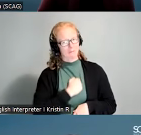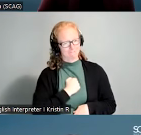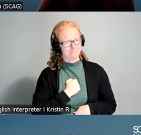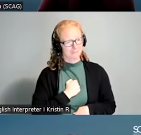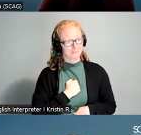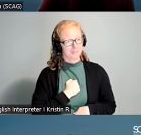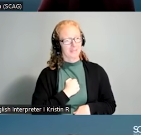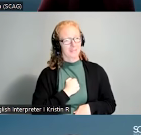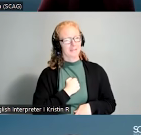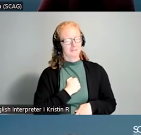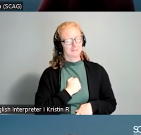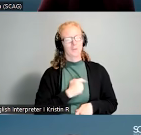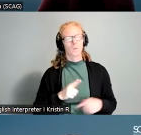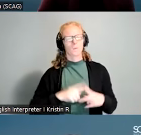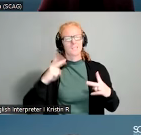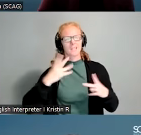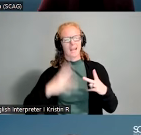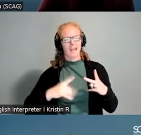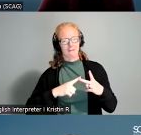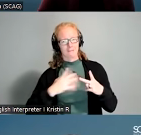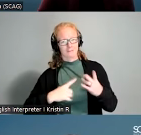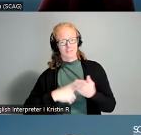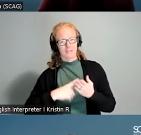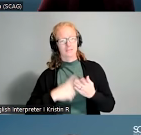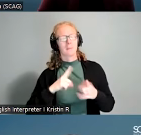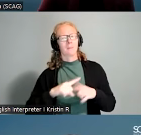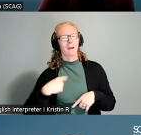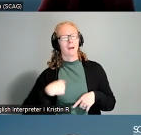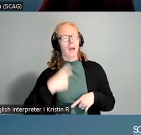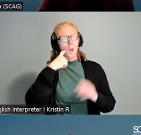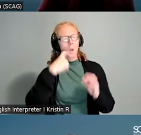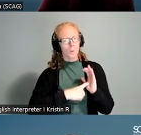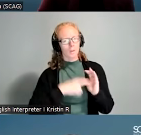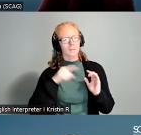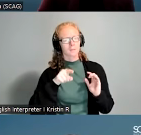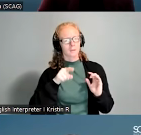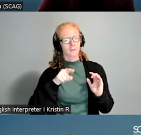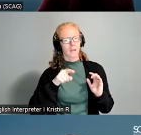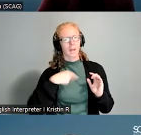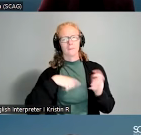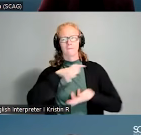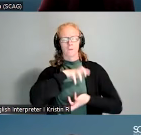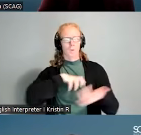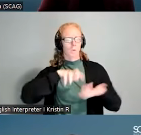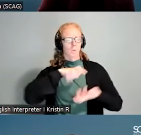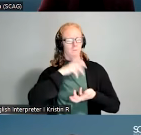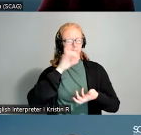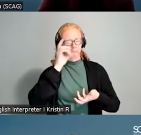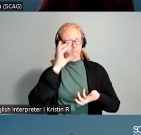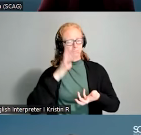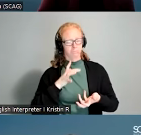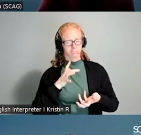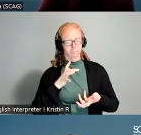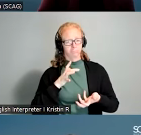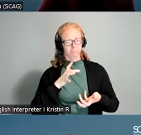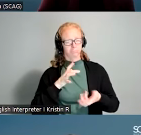may be like the second half, but I have found tremendous confusion going